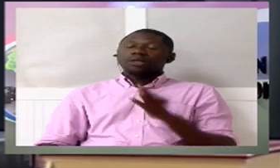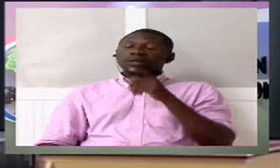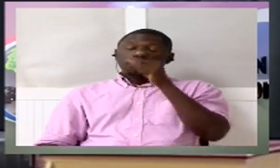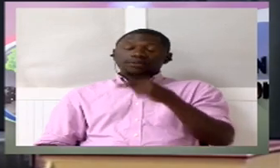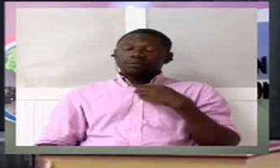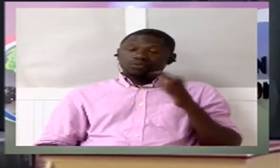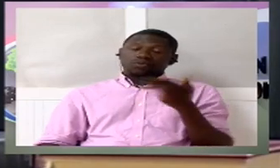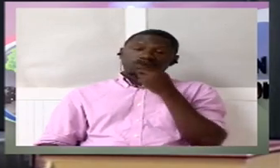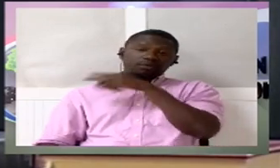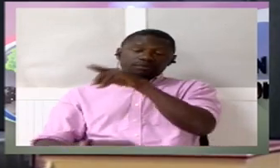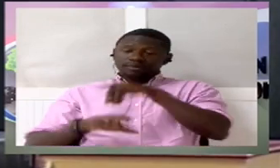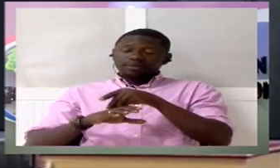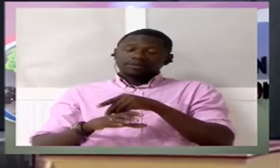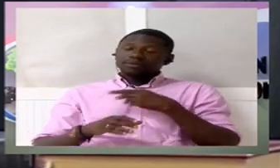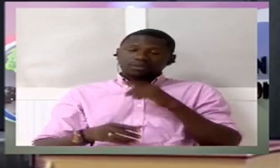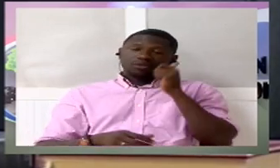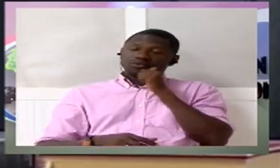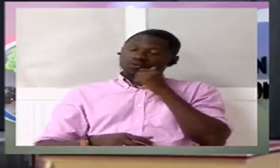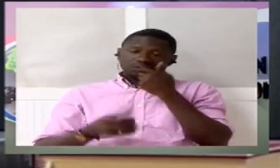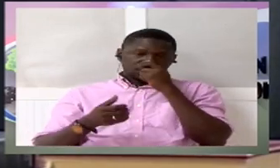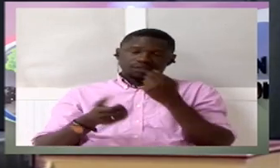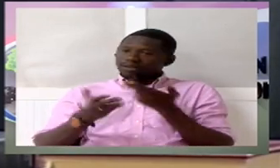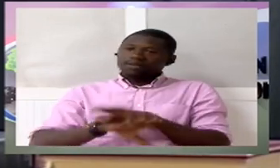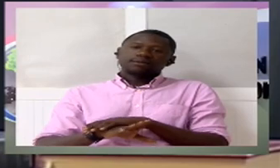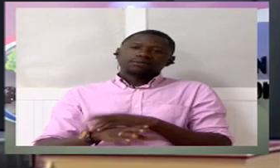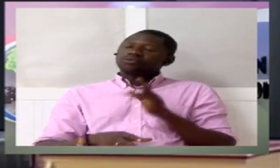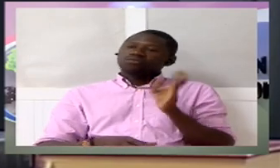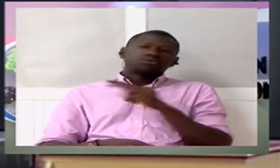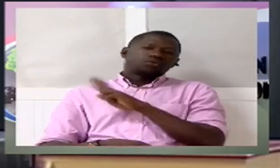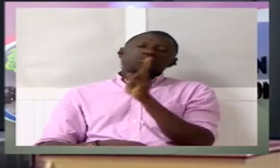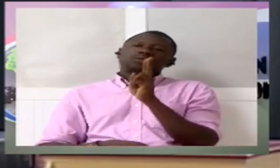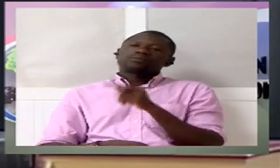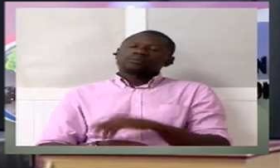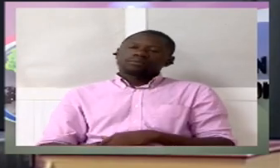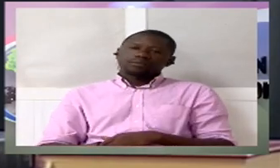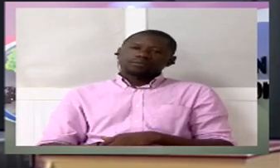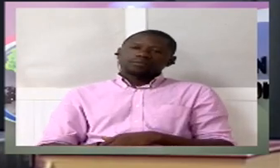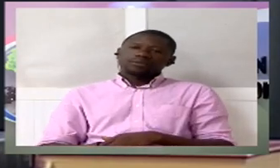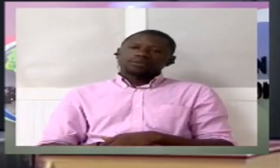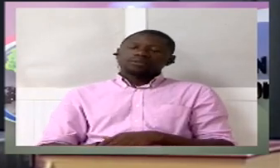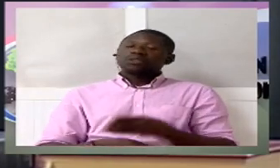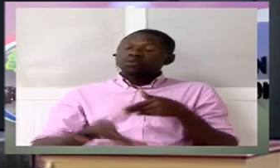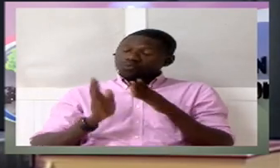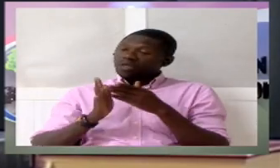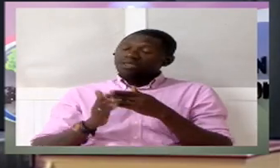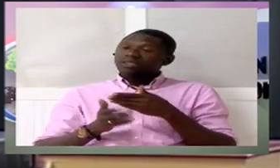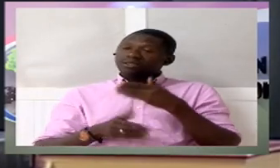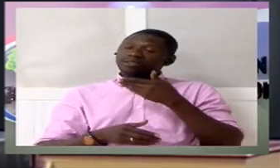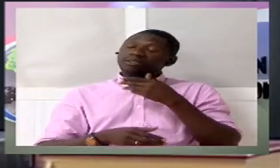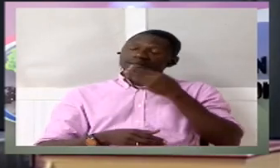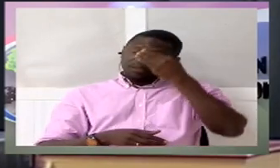Anyone that went there, they used to die. Don't go there. That was the state